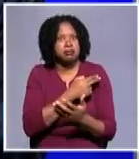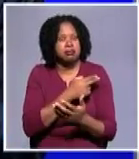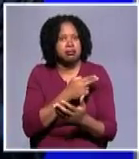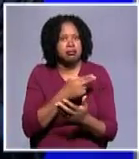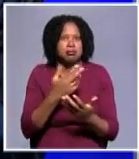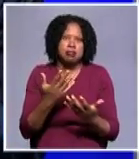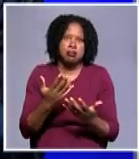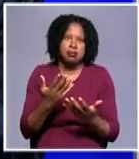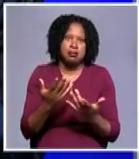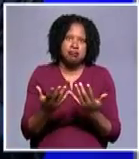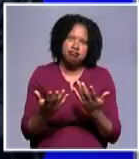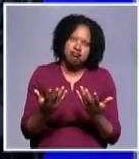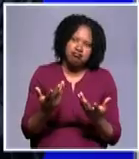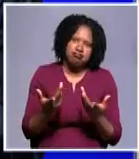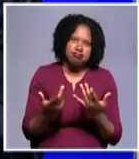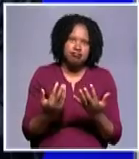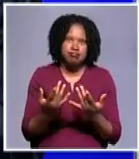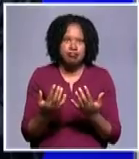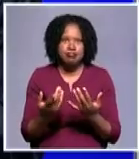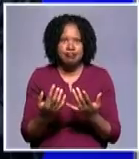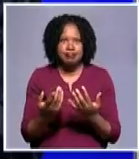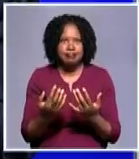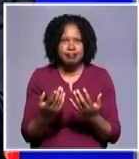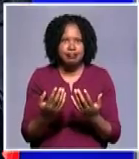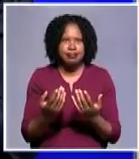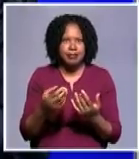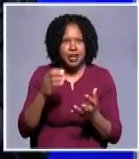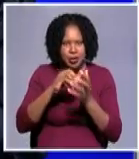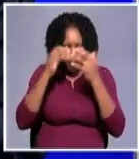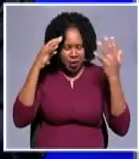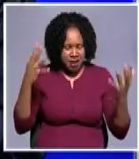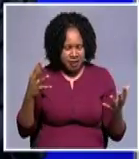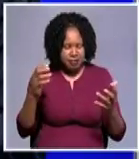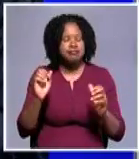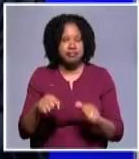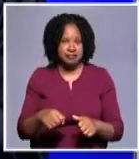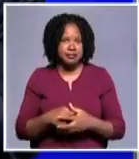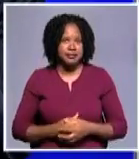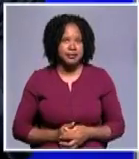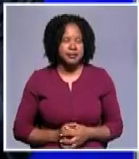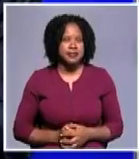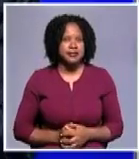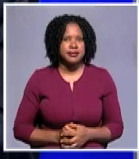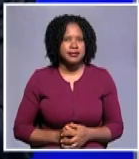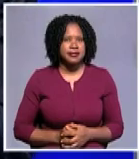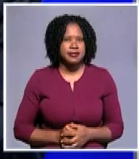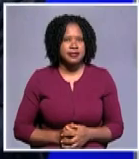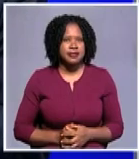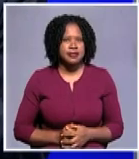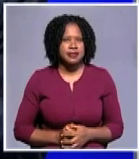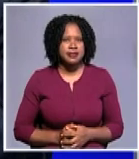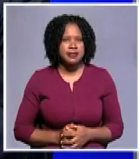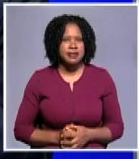Ongwediva, yes. that runs a